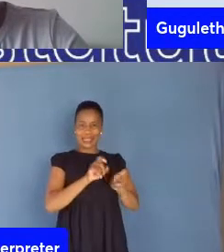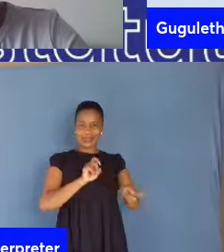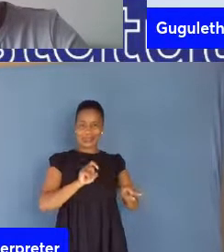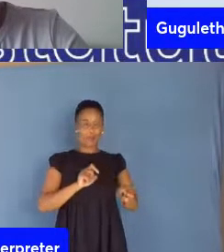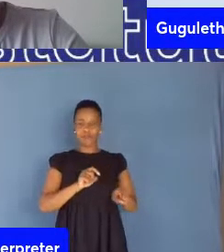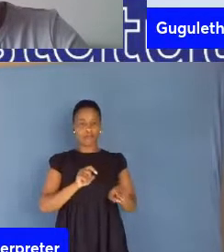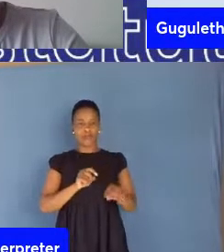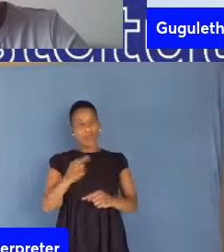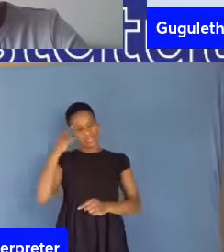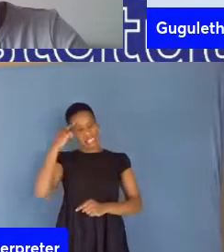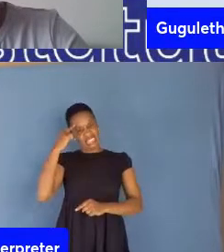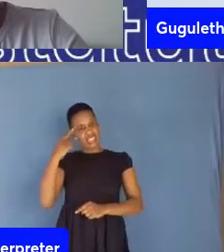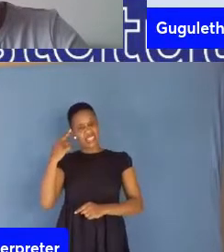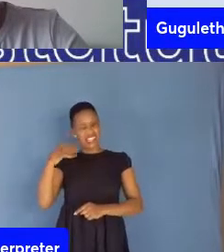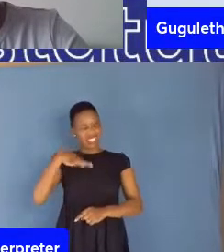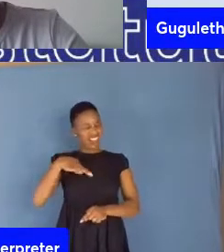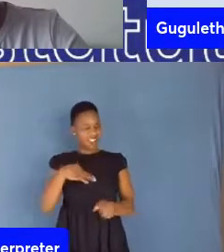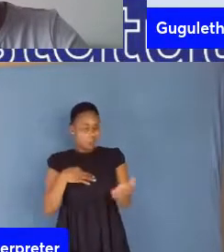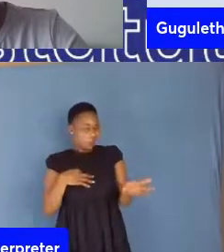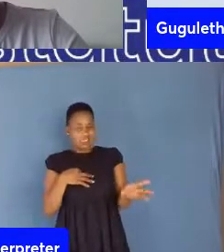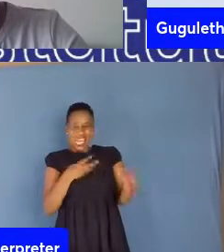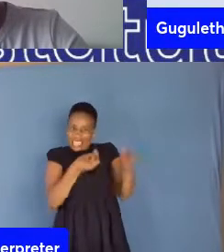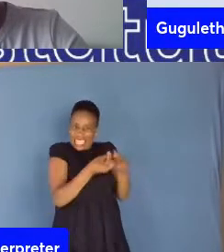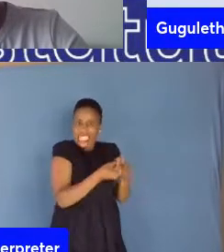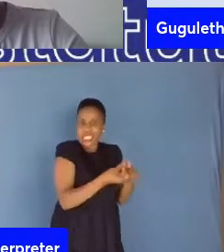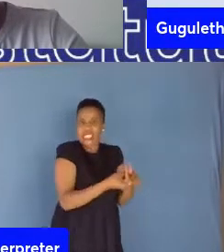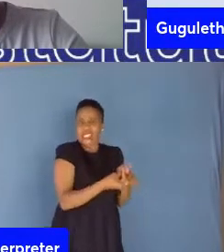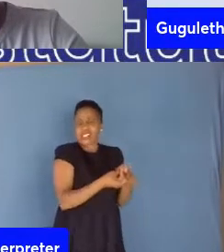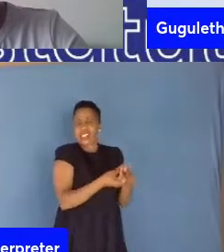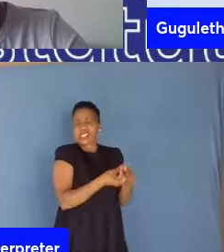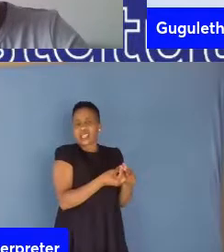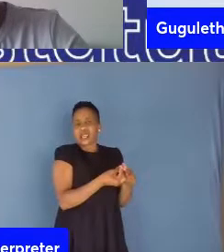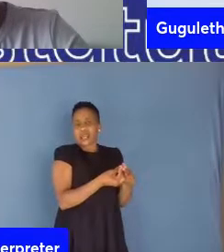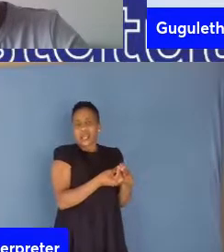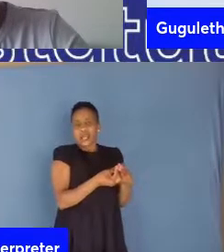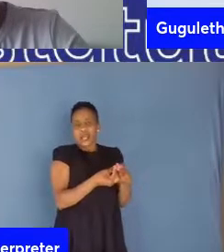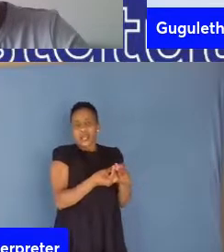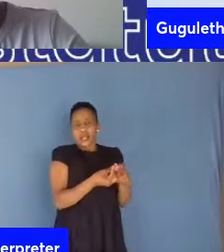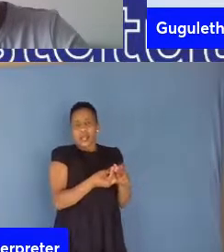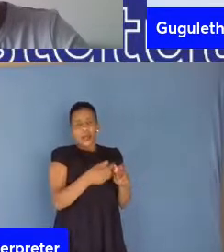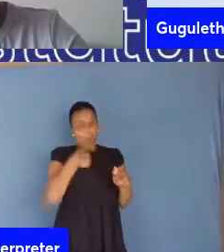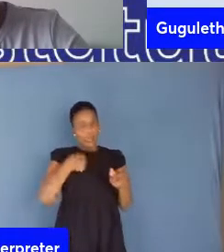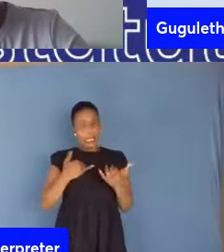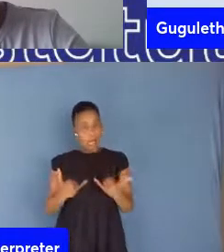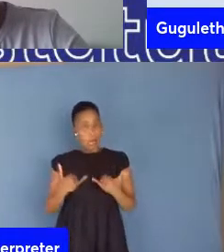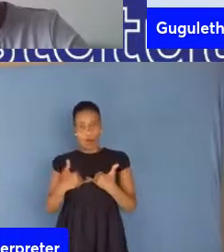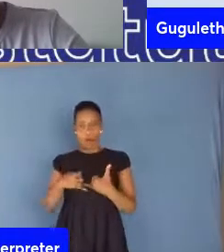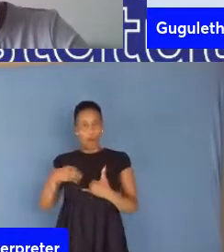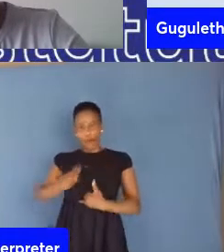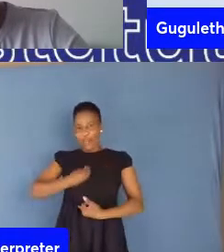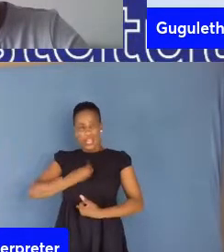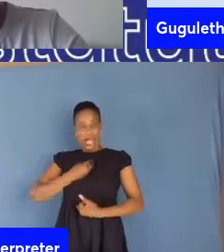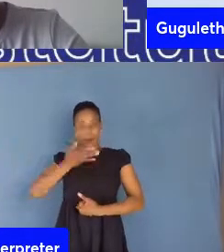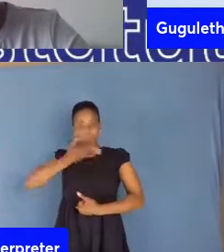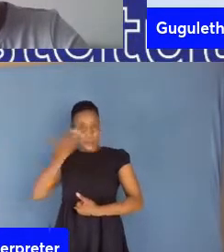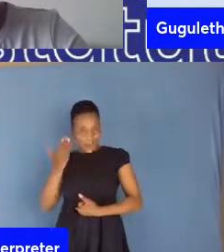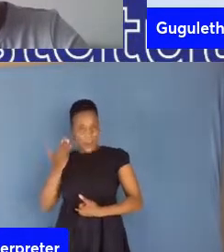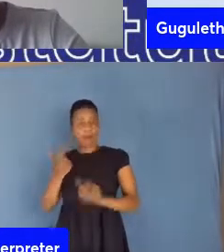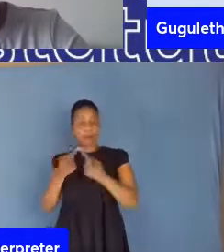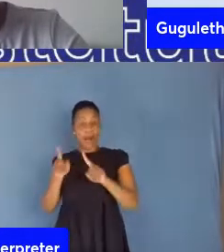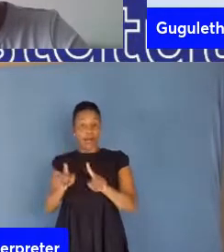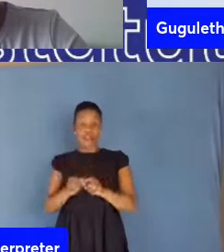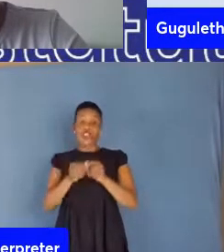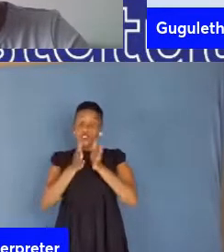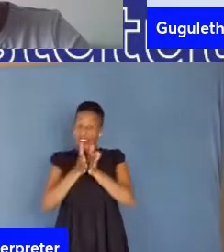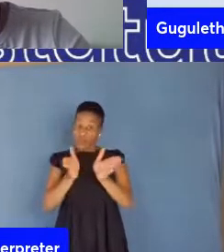thinking how, I'm not that young anymore, but generally the way in which boys are raised in relation